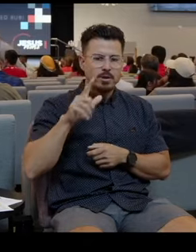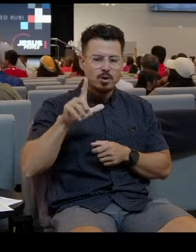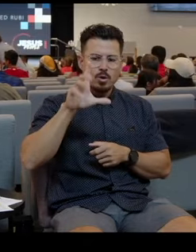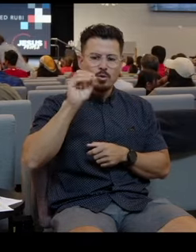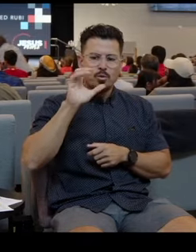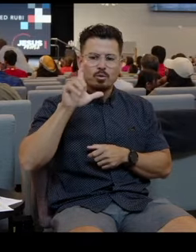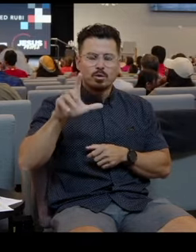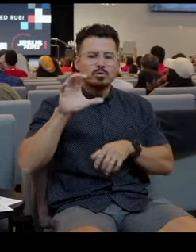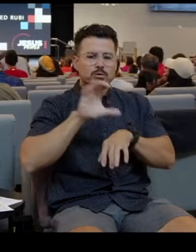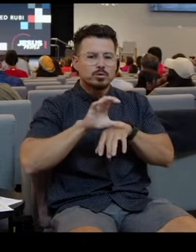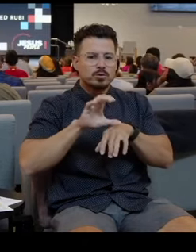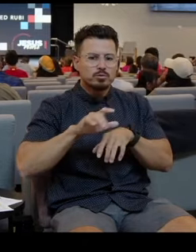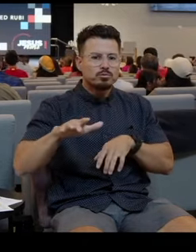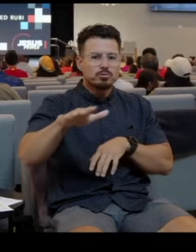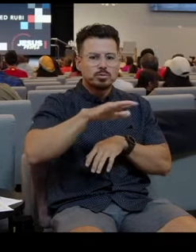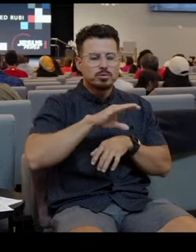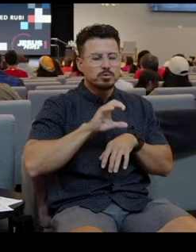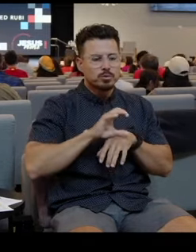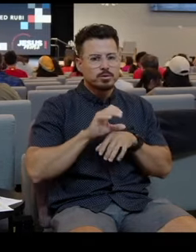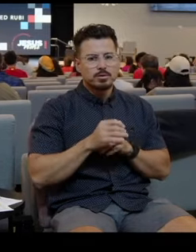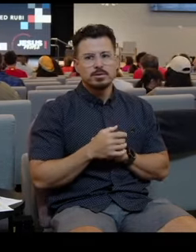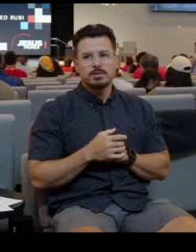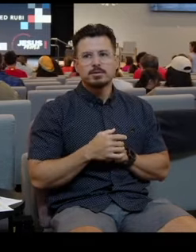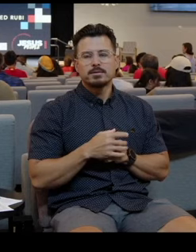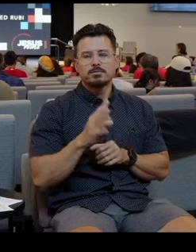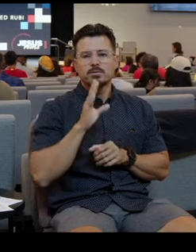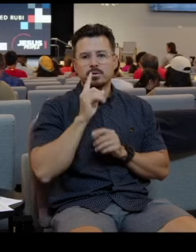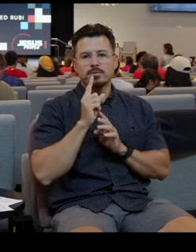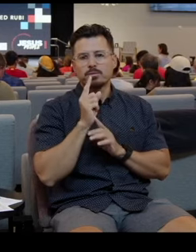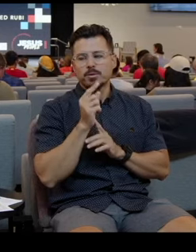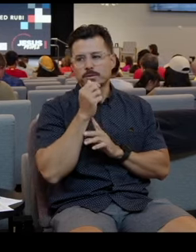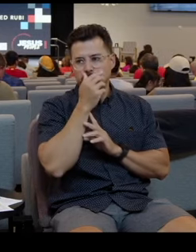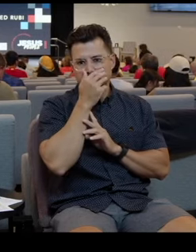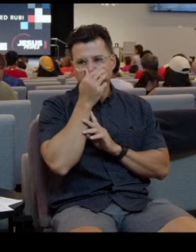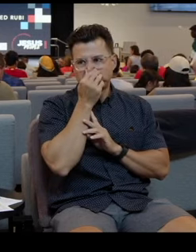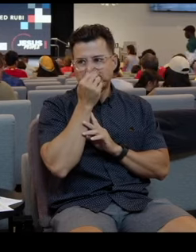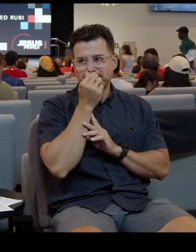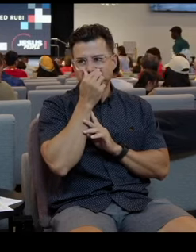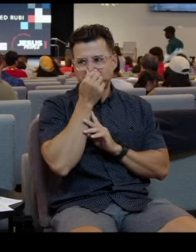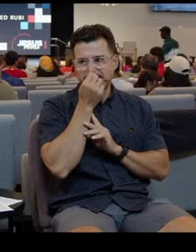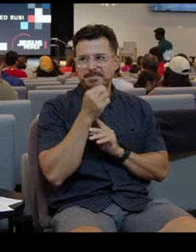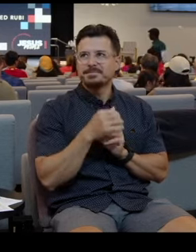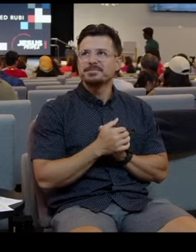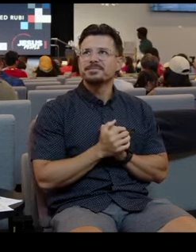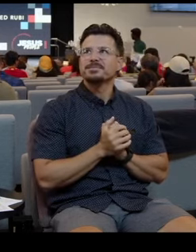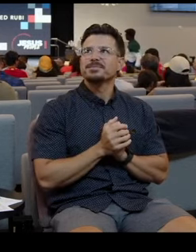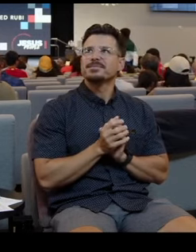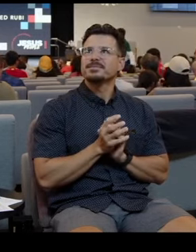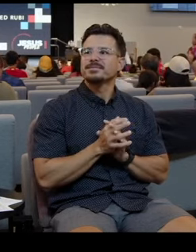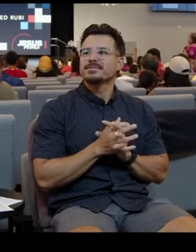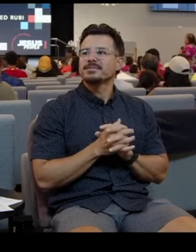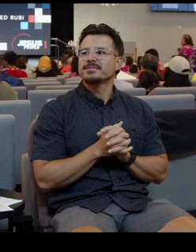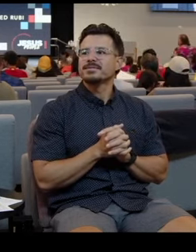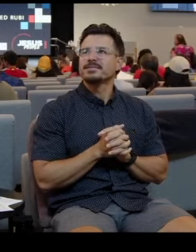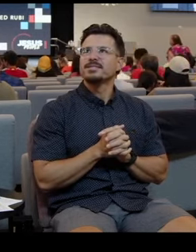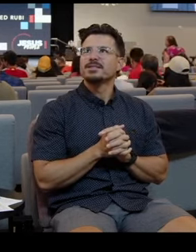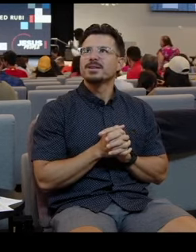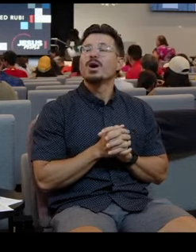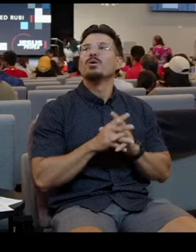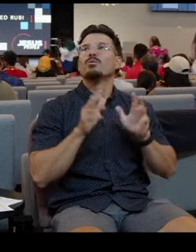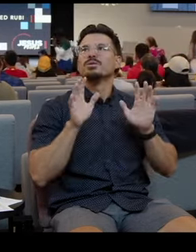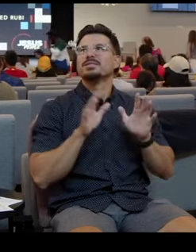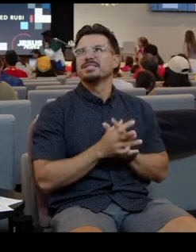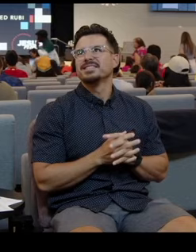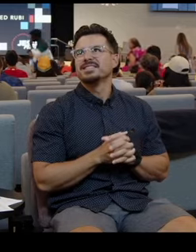church that I want to look at here in a moment from the scriptures, but I would like to begin